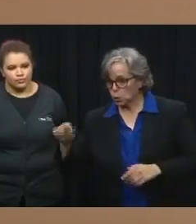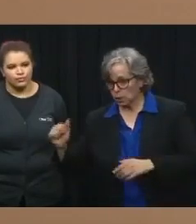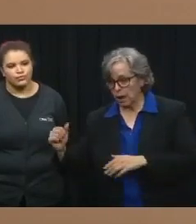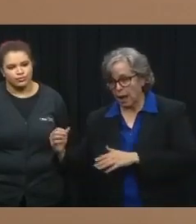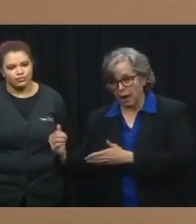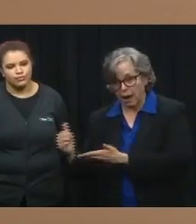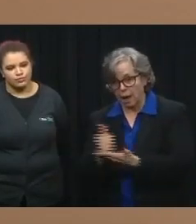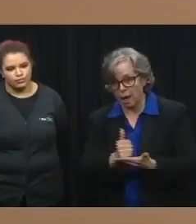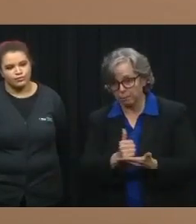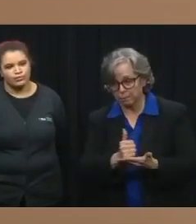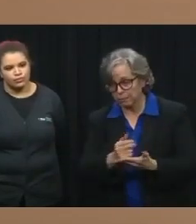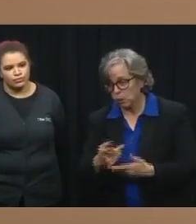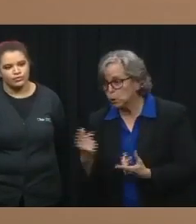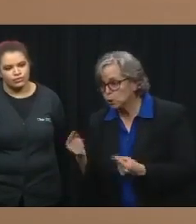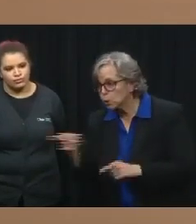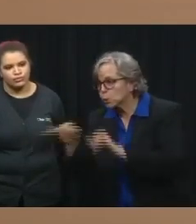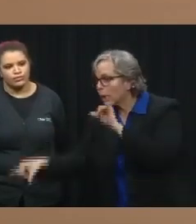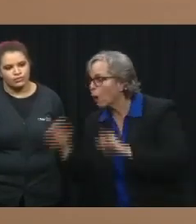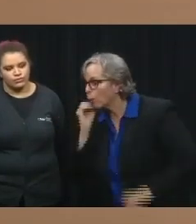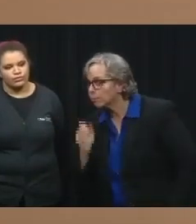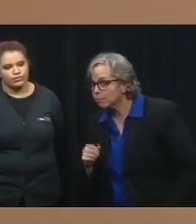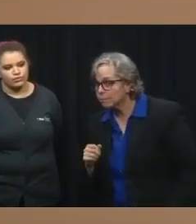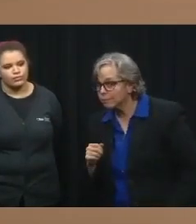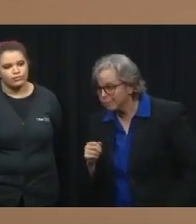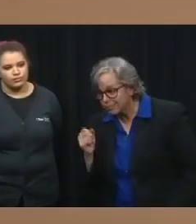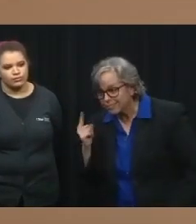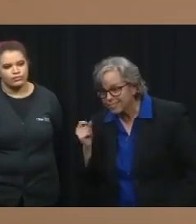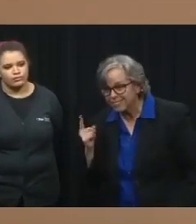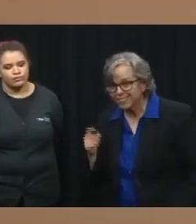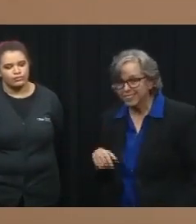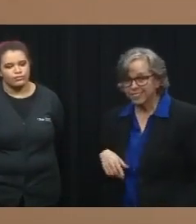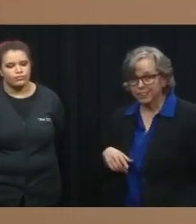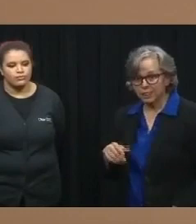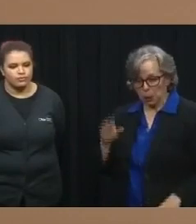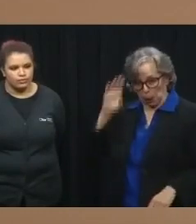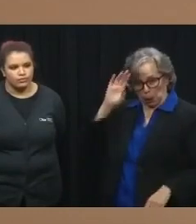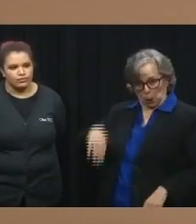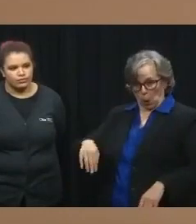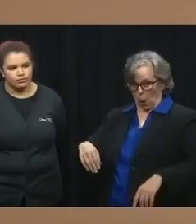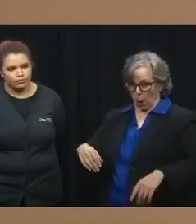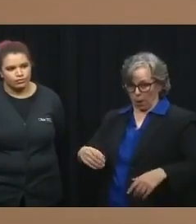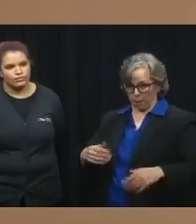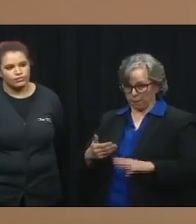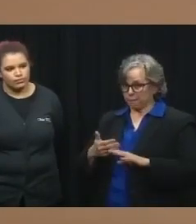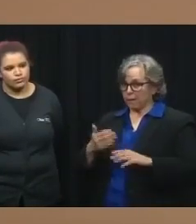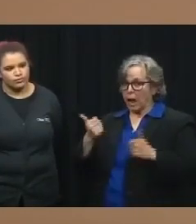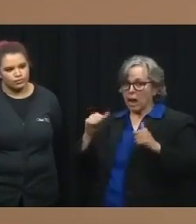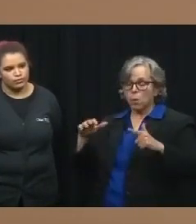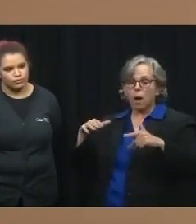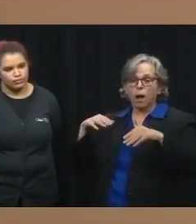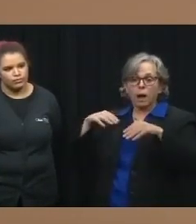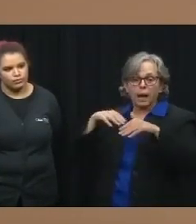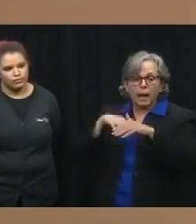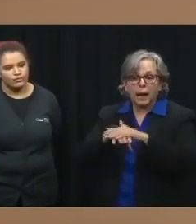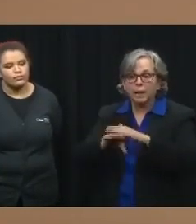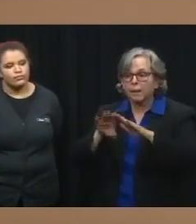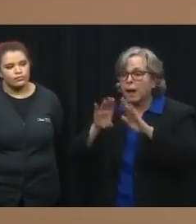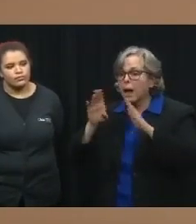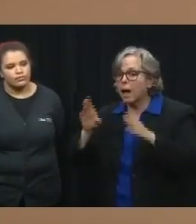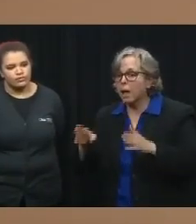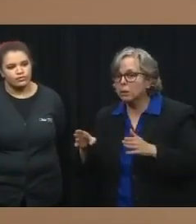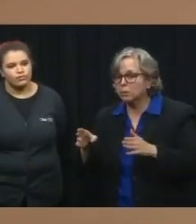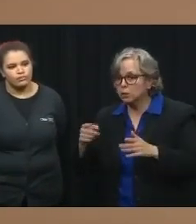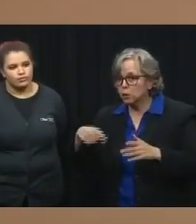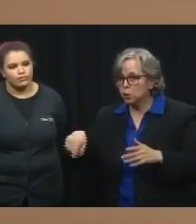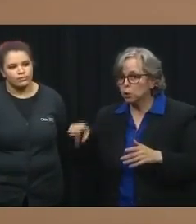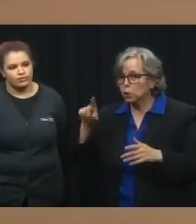our situation before they ever walk in our house. That's also important, that we ourselves let those first responders know and